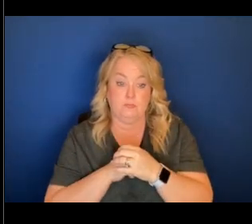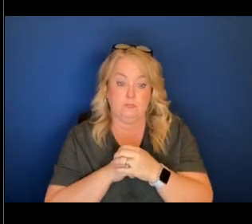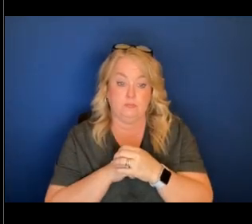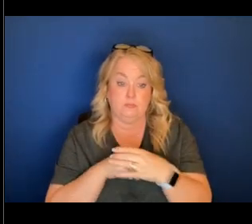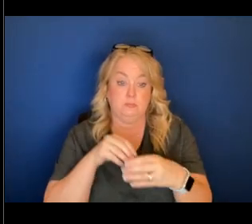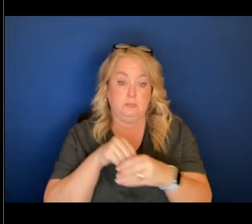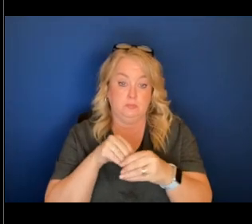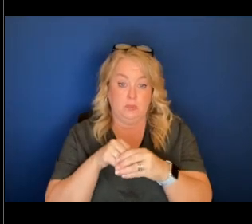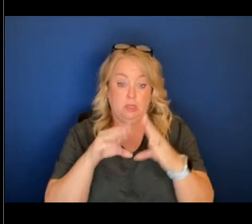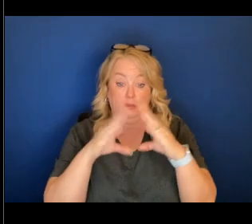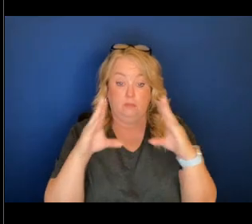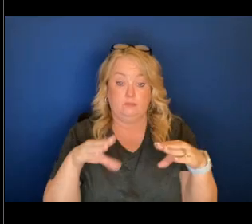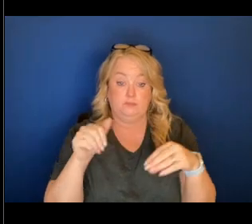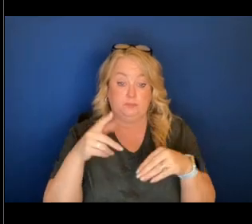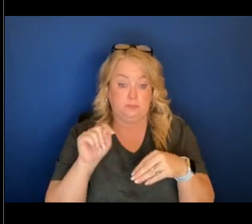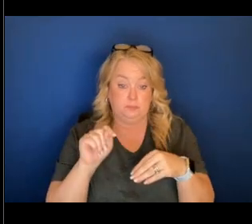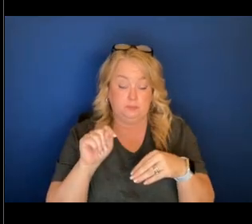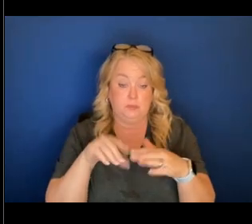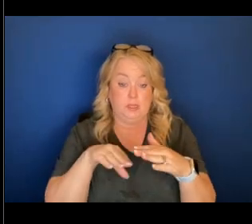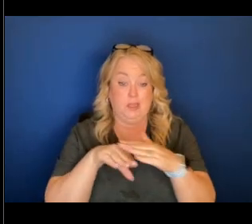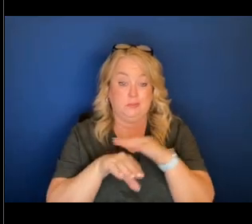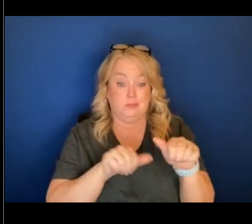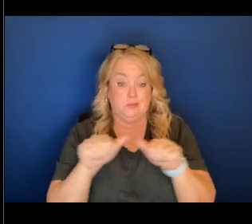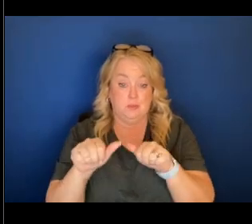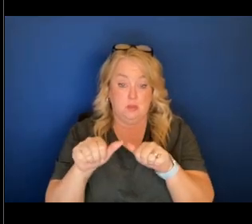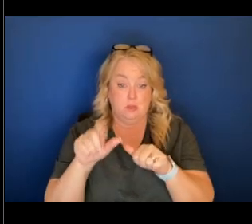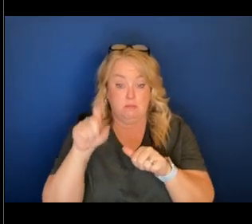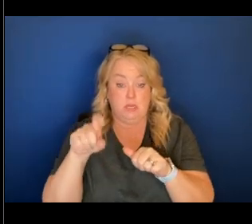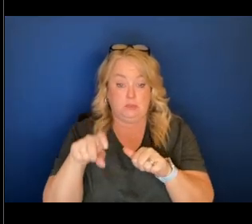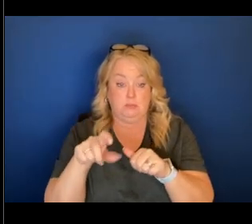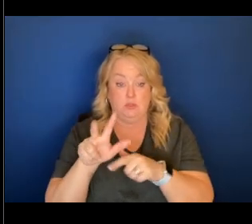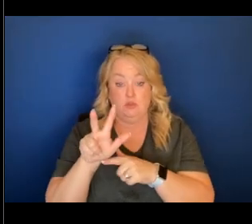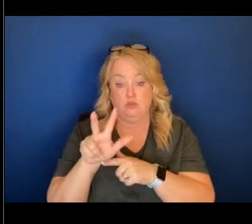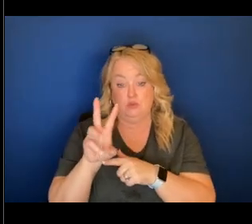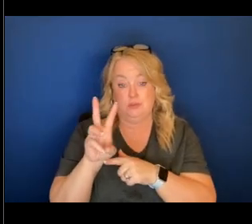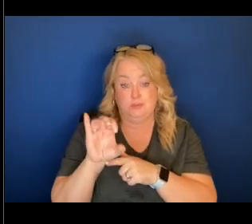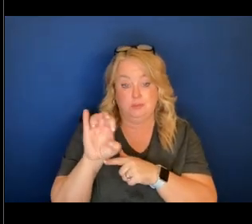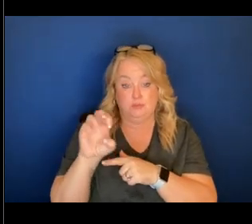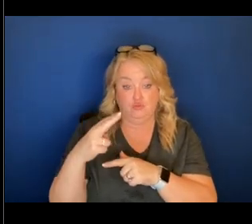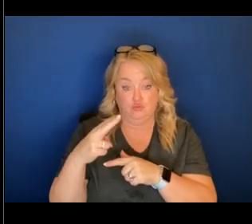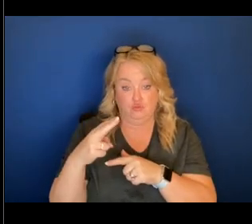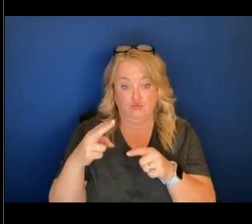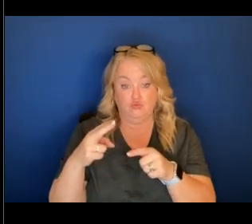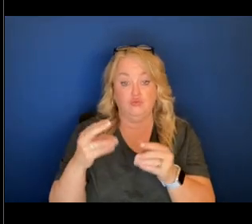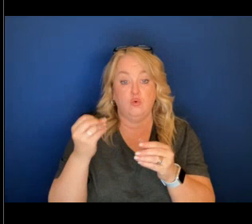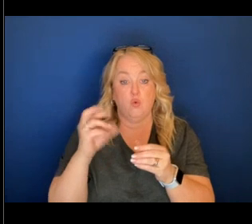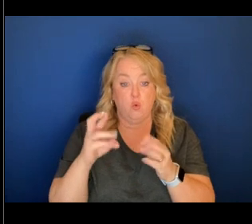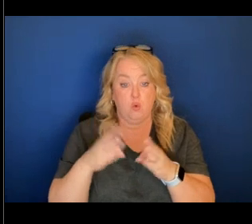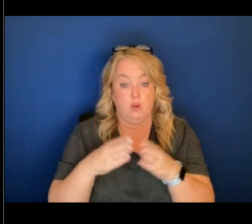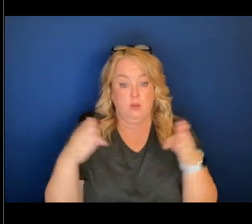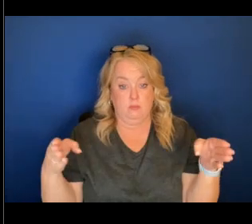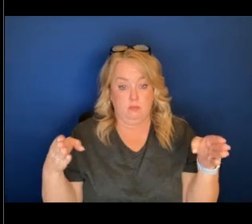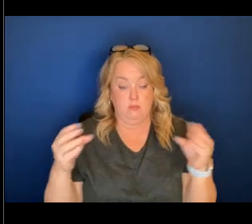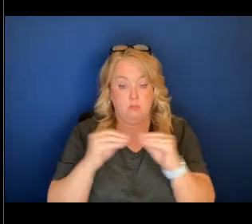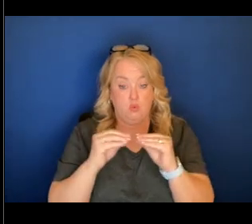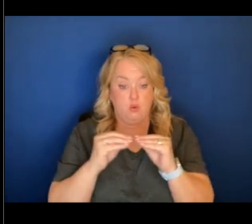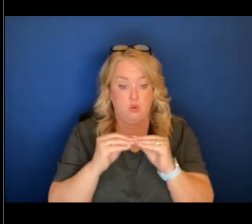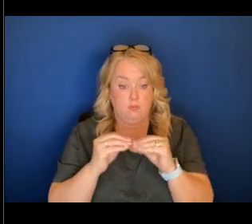Within a covered dwelling unit, the accessible route must be 36 inches wide